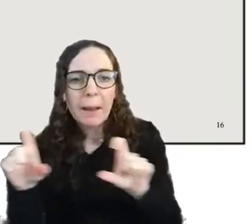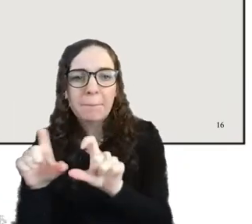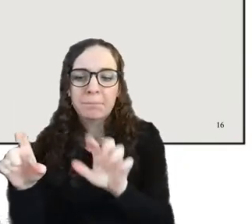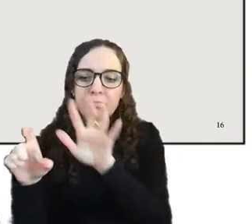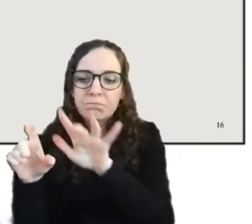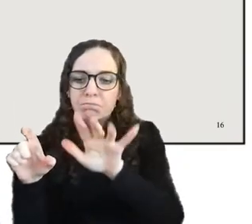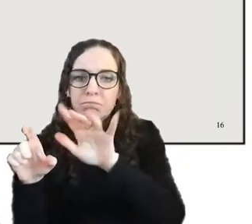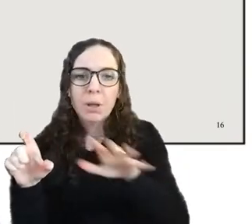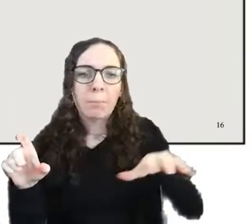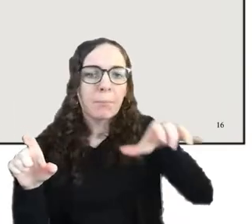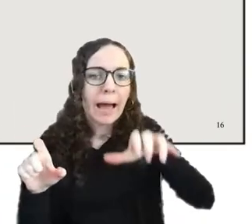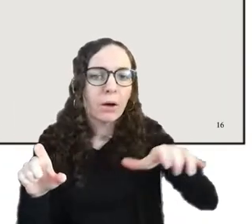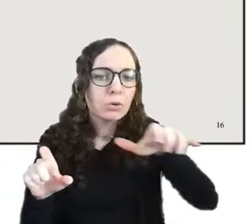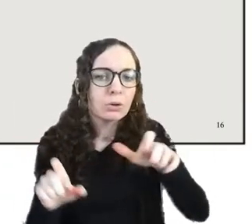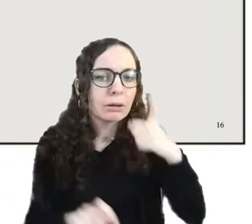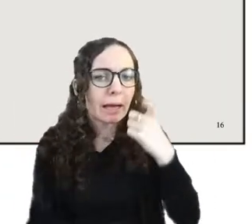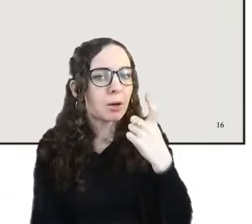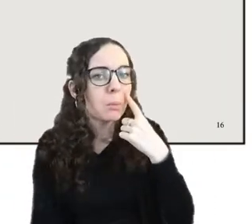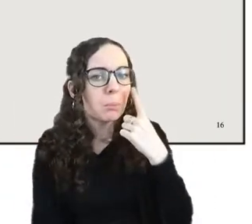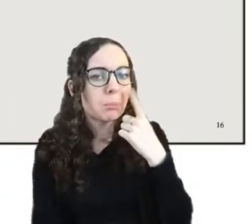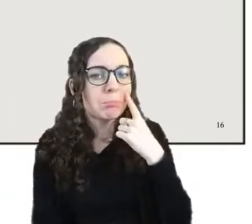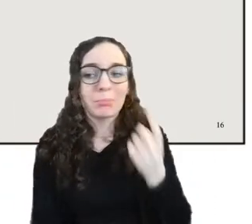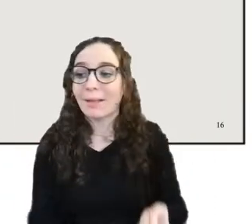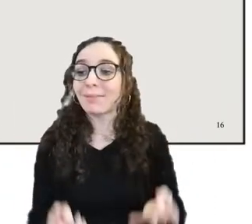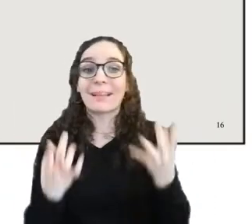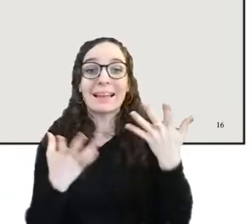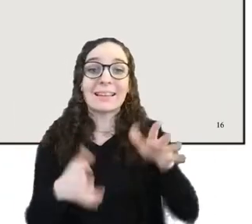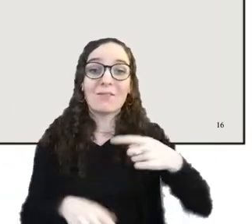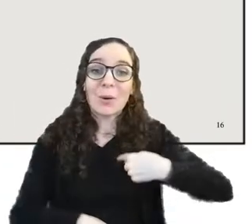and that's all from me thank you very much